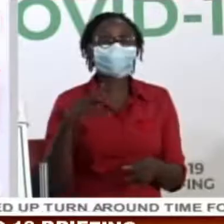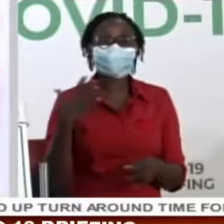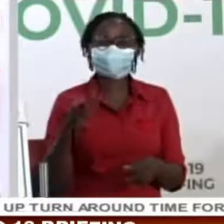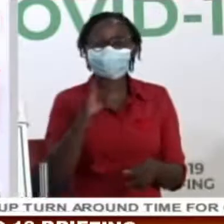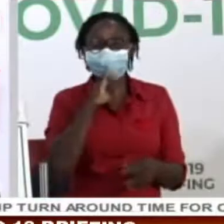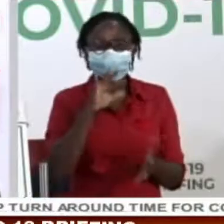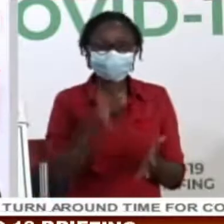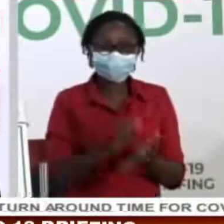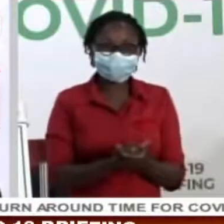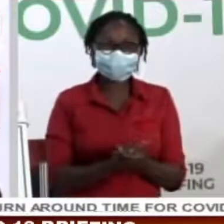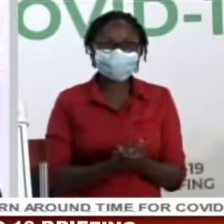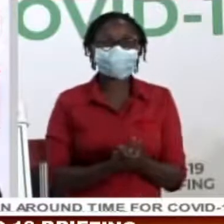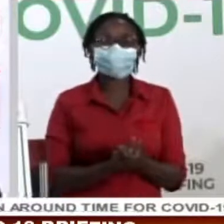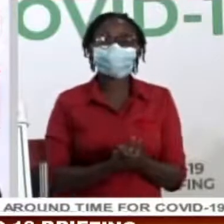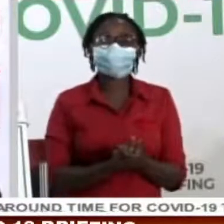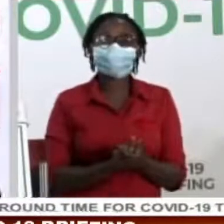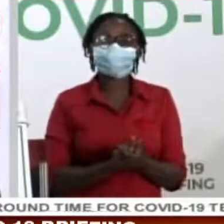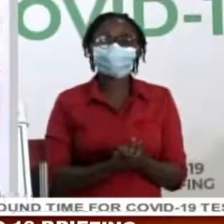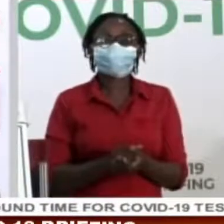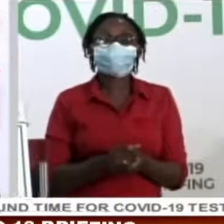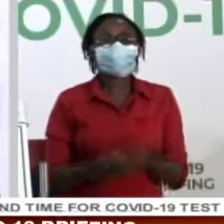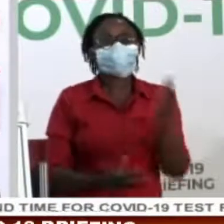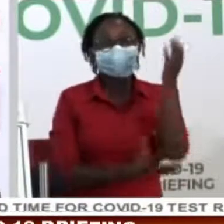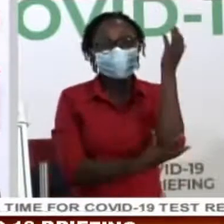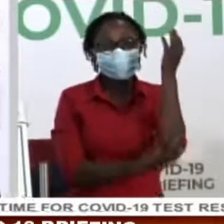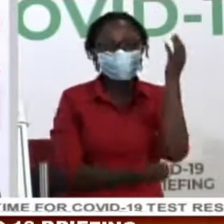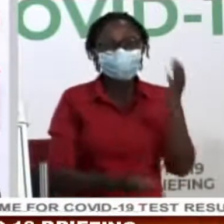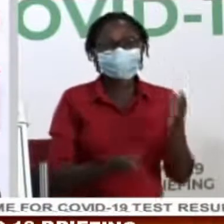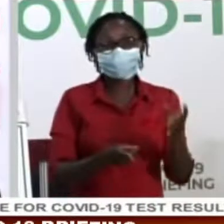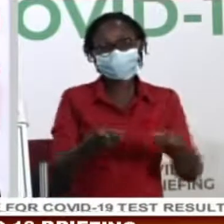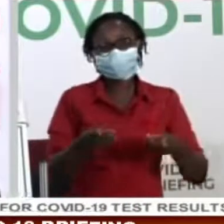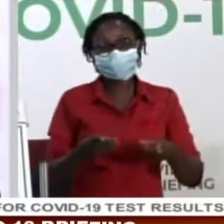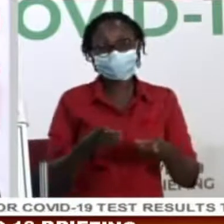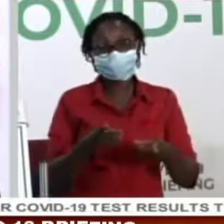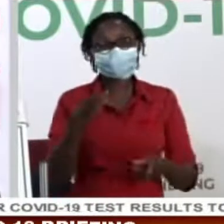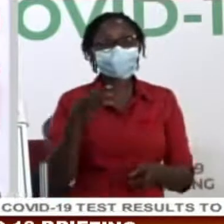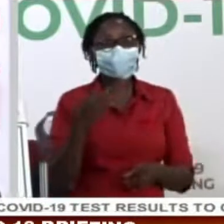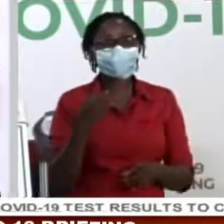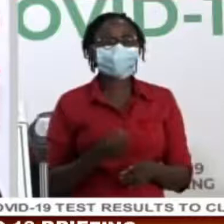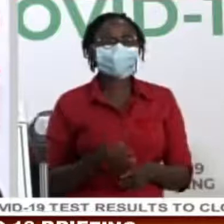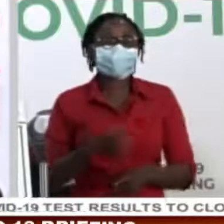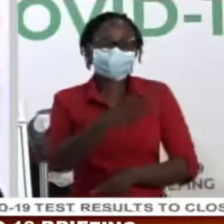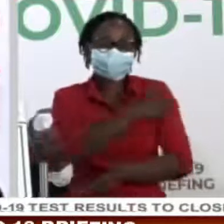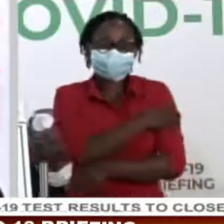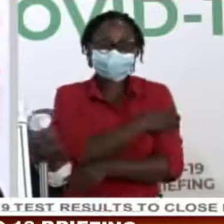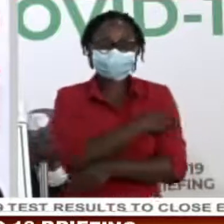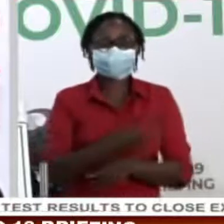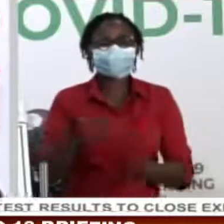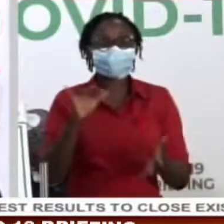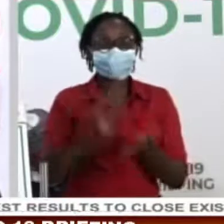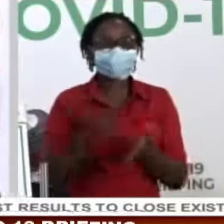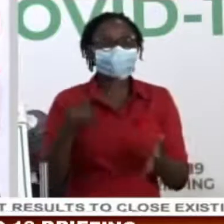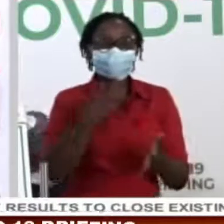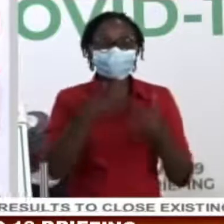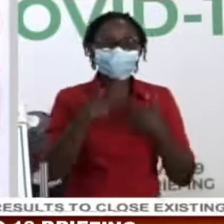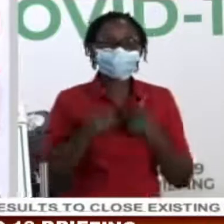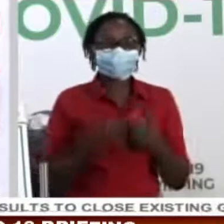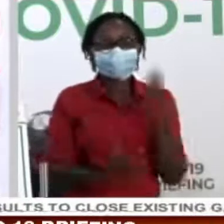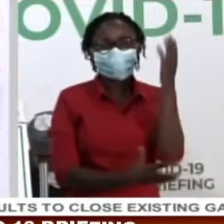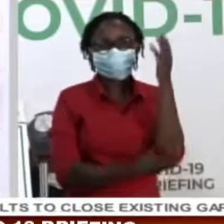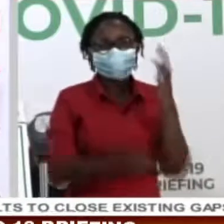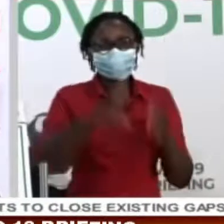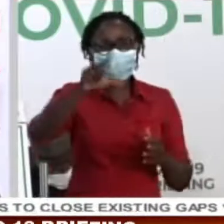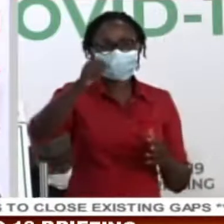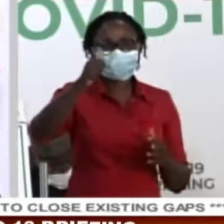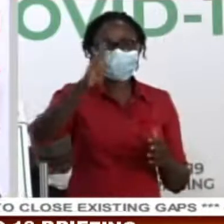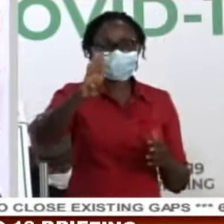poor demand that we have across the country. Our capacity, having opened 64 laboratories in the